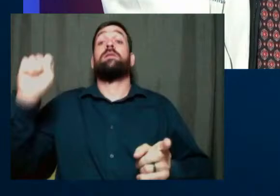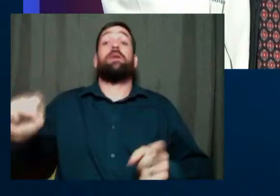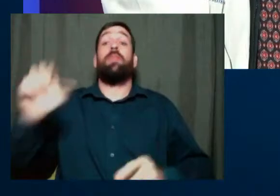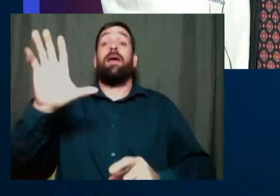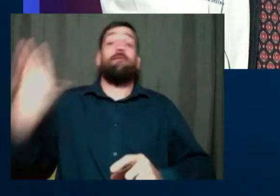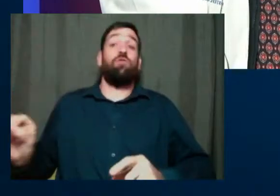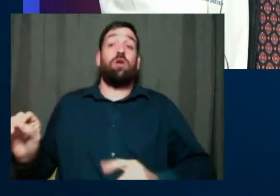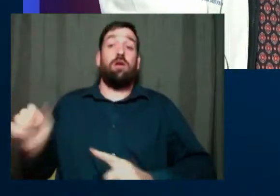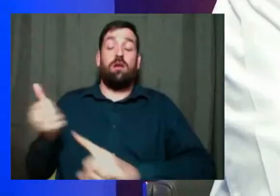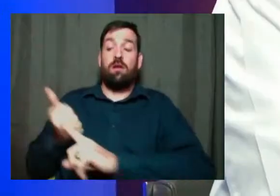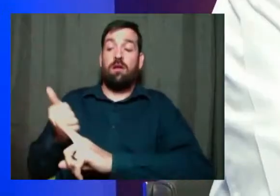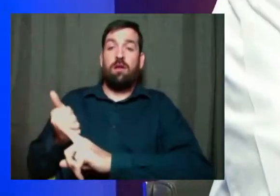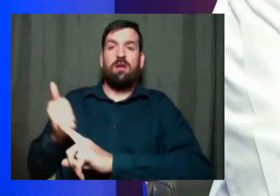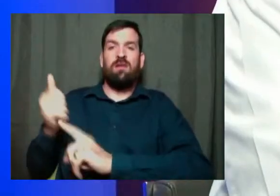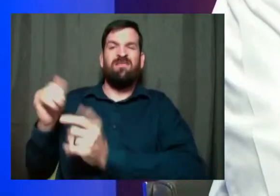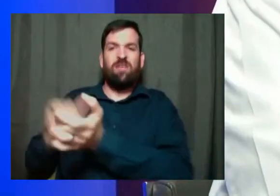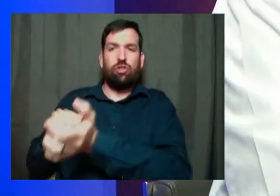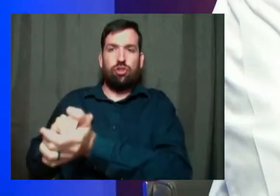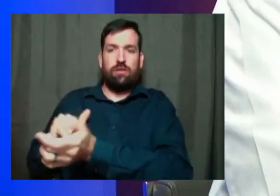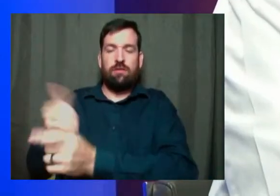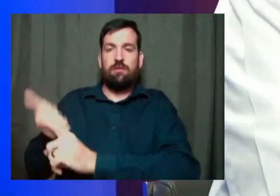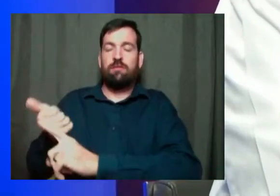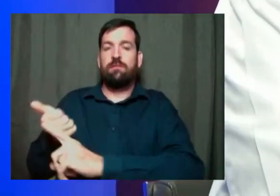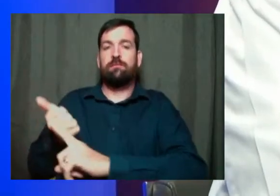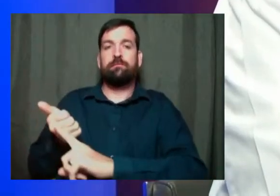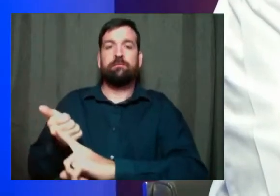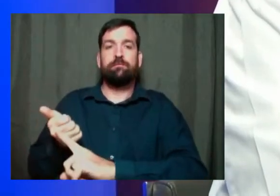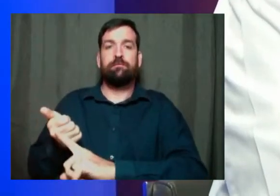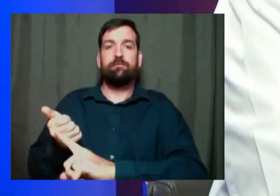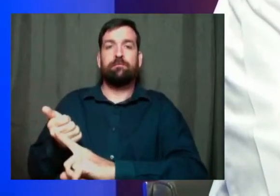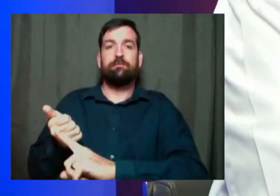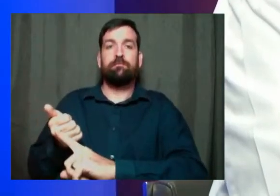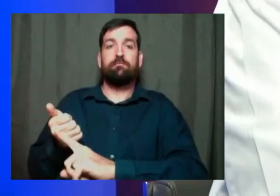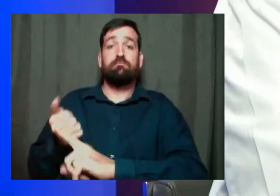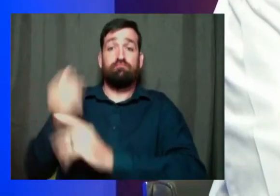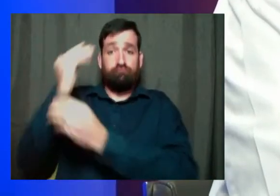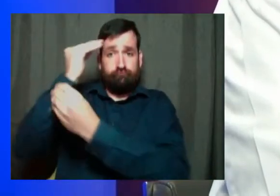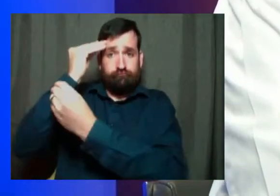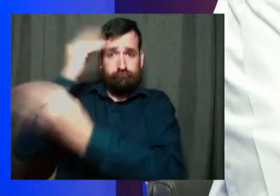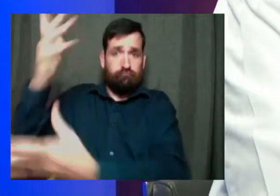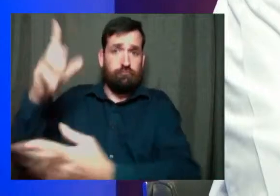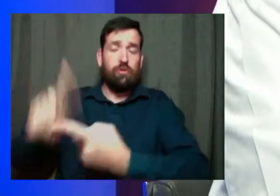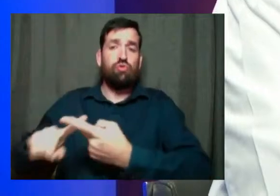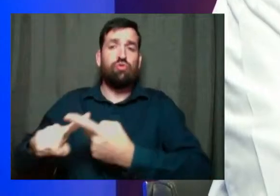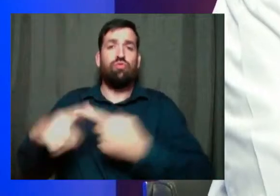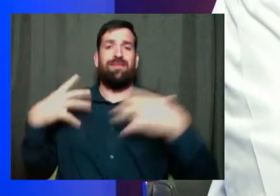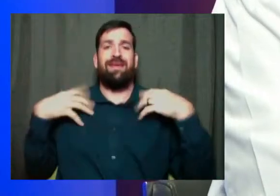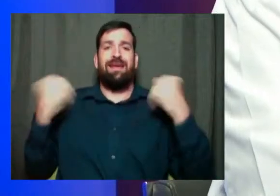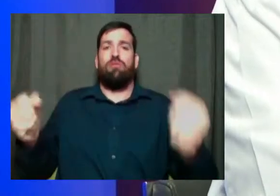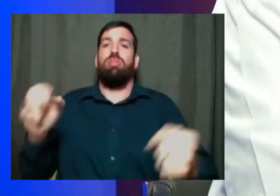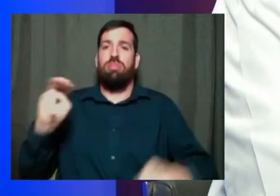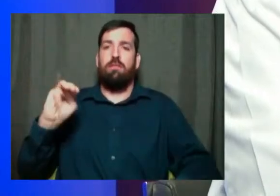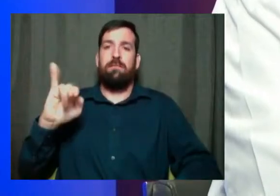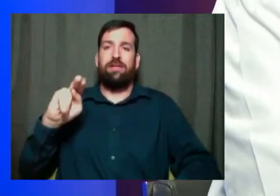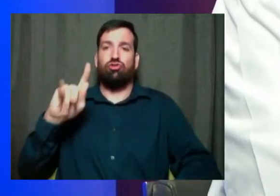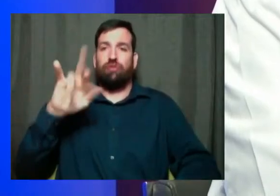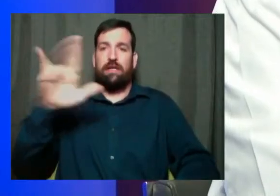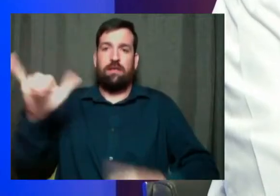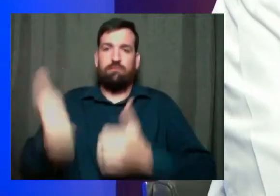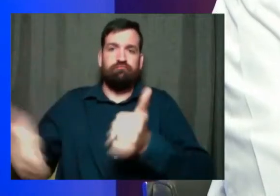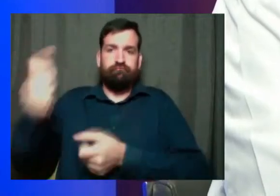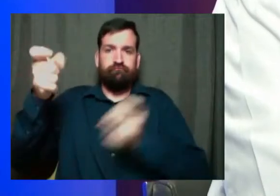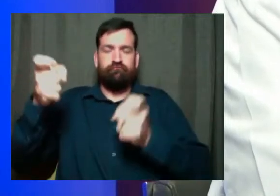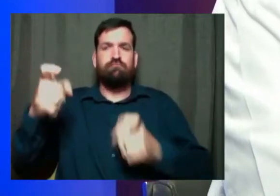family medicine physician who reported this to the health ministry, because she said that what was odd to her is